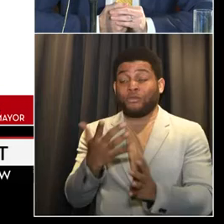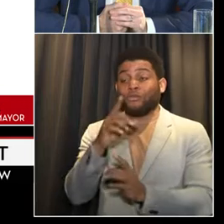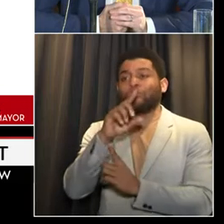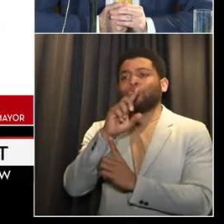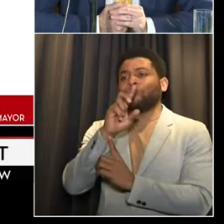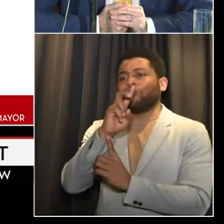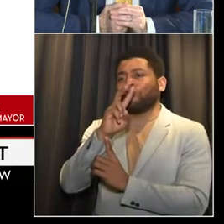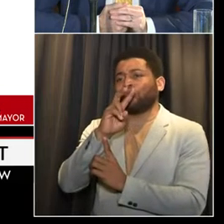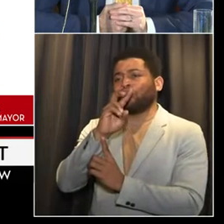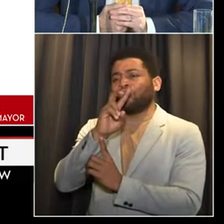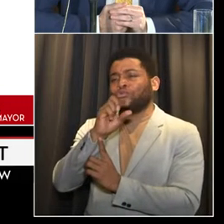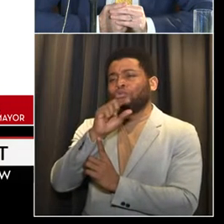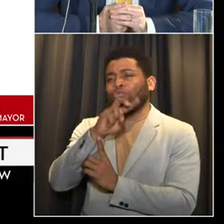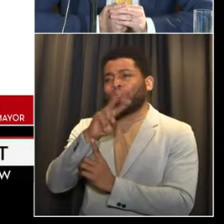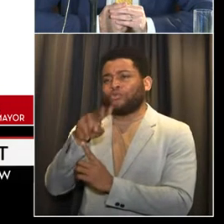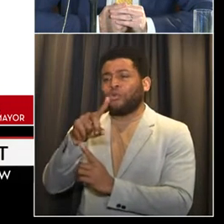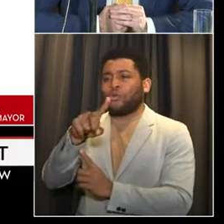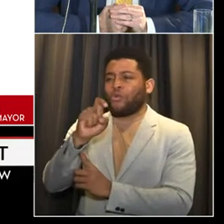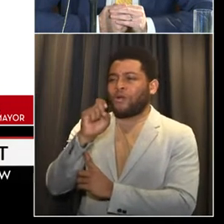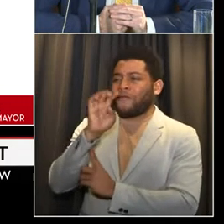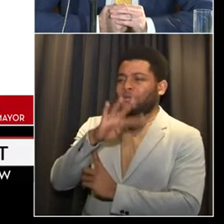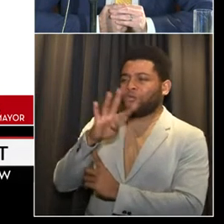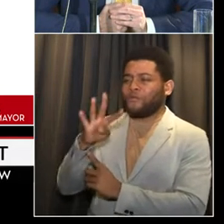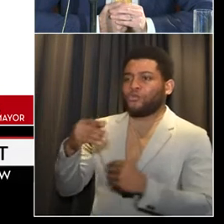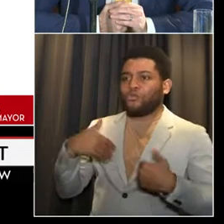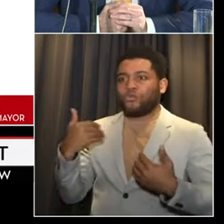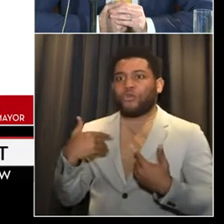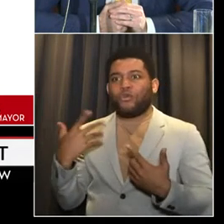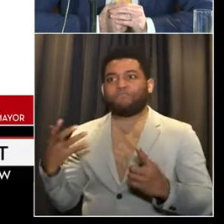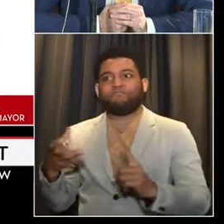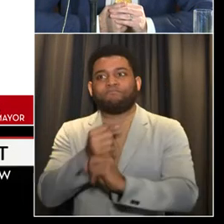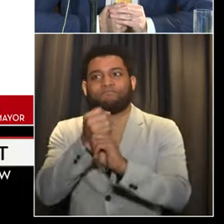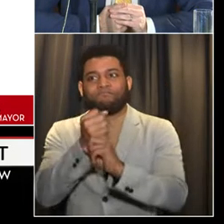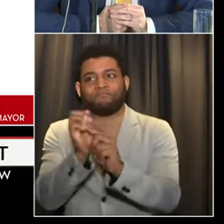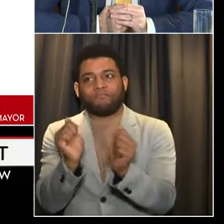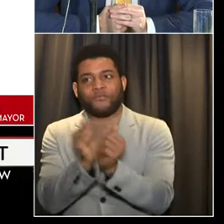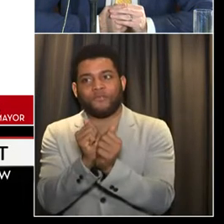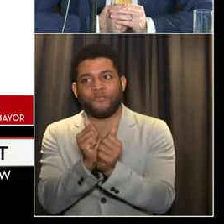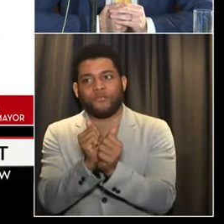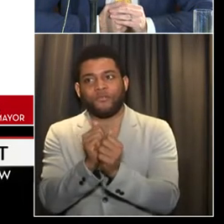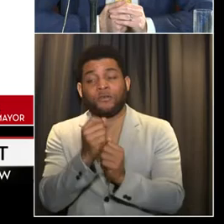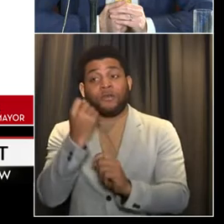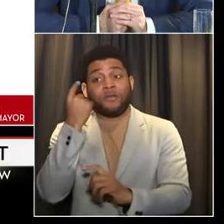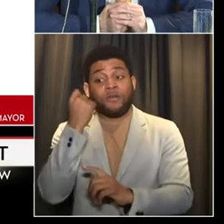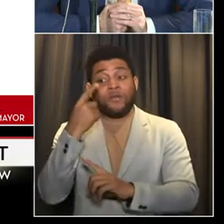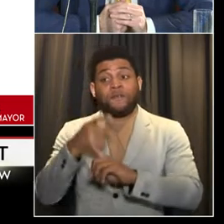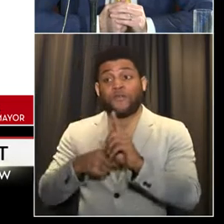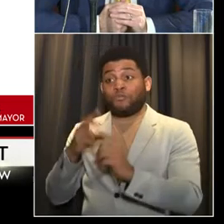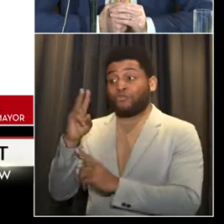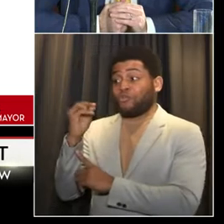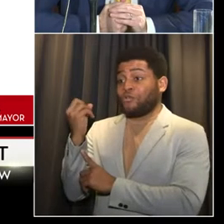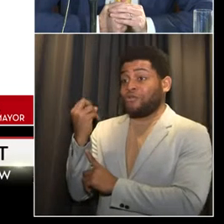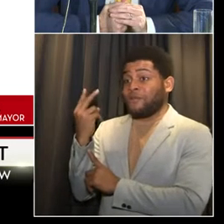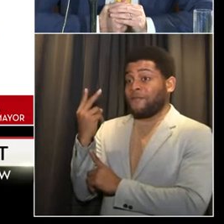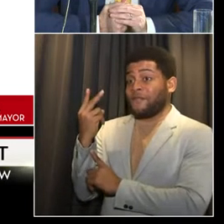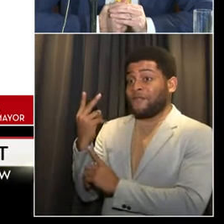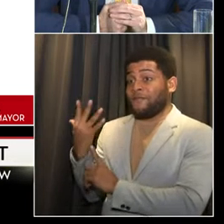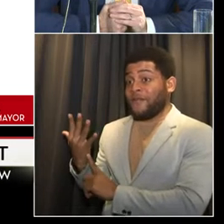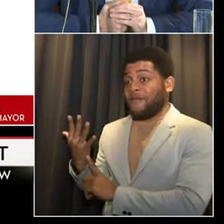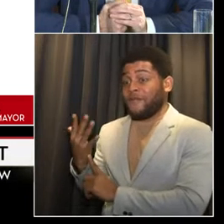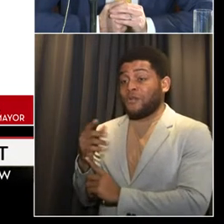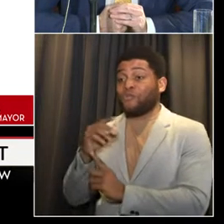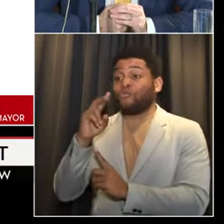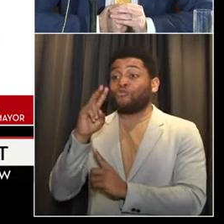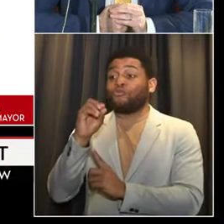carjacking. That was 5 in 2012, profound increase. 2023, the number is approximately around